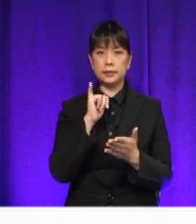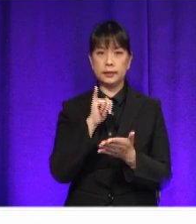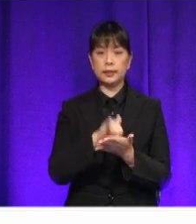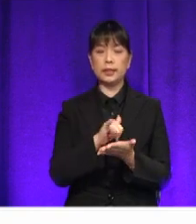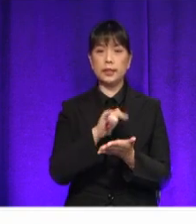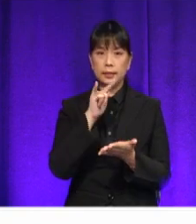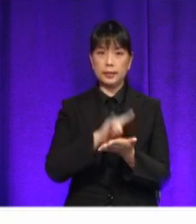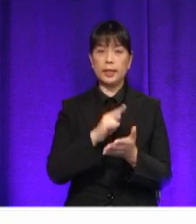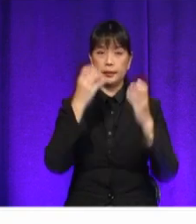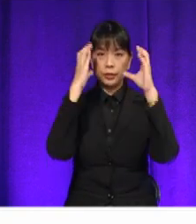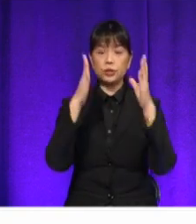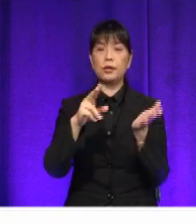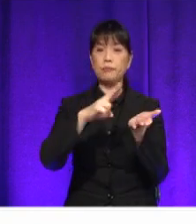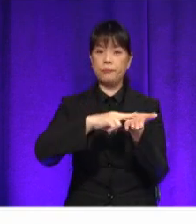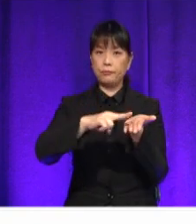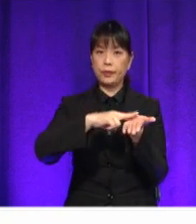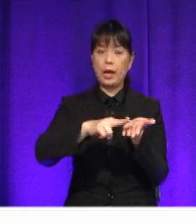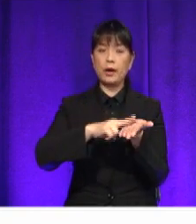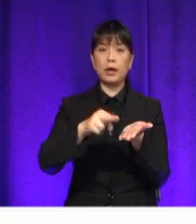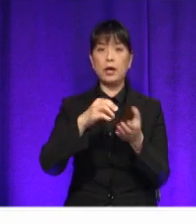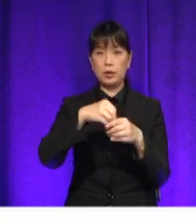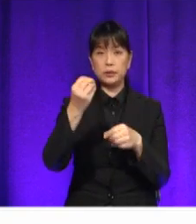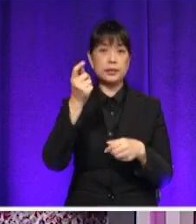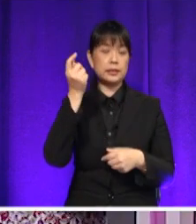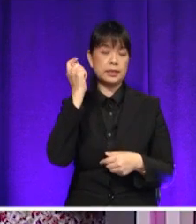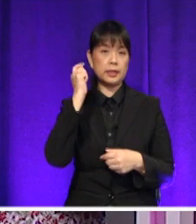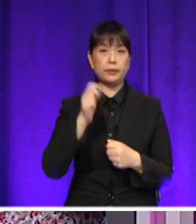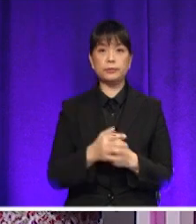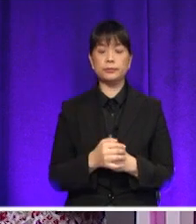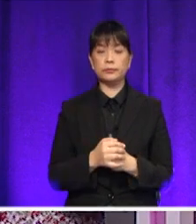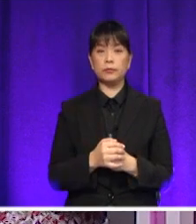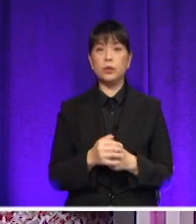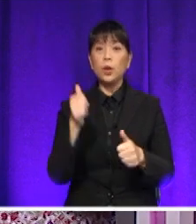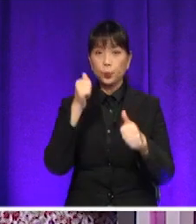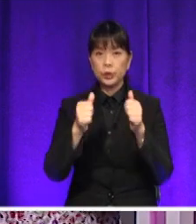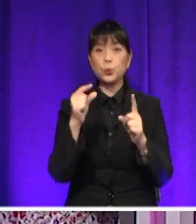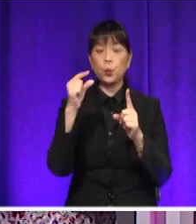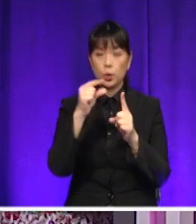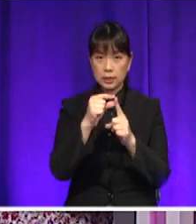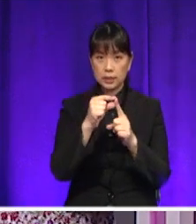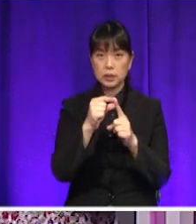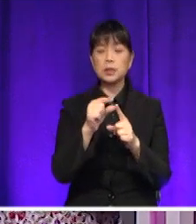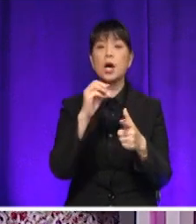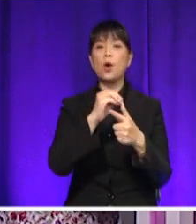situation that's given before you listen to the text. So which word would you highlight or words?